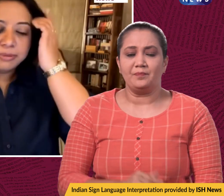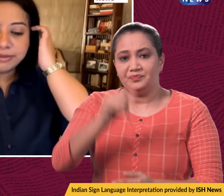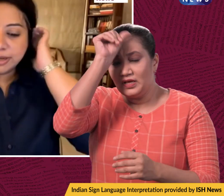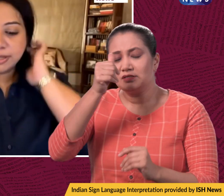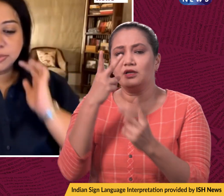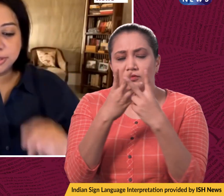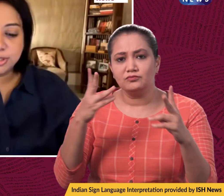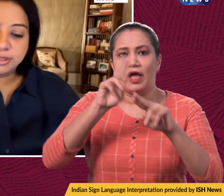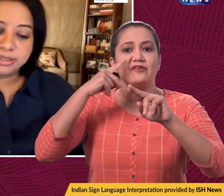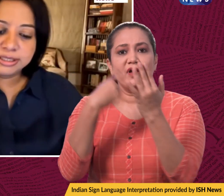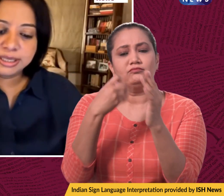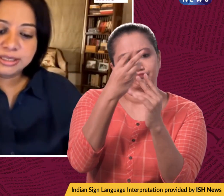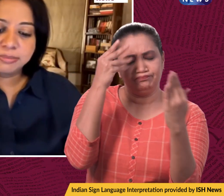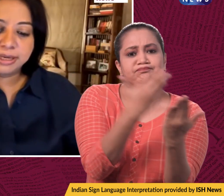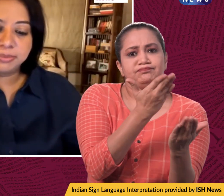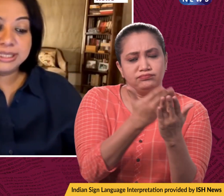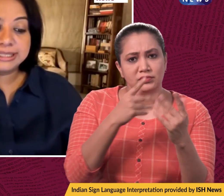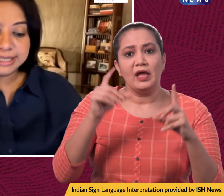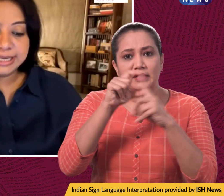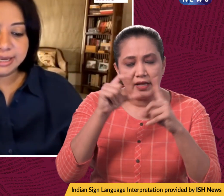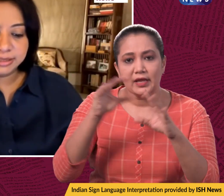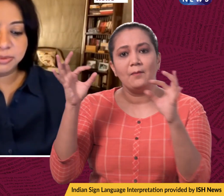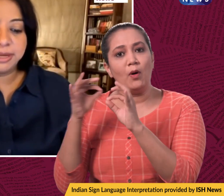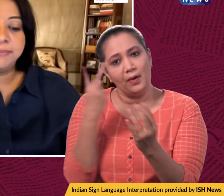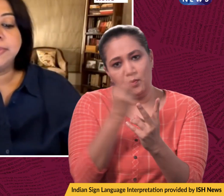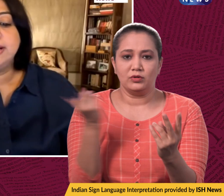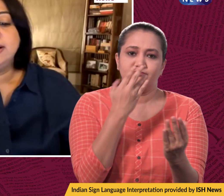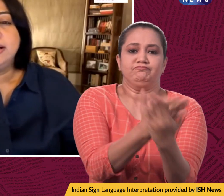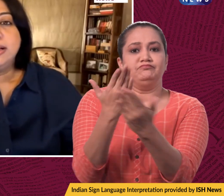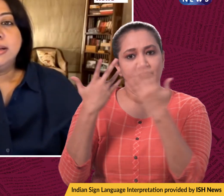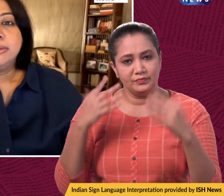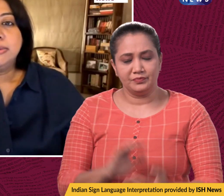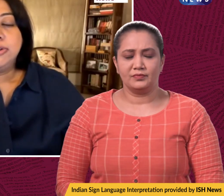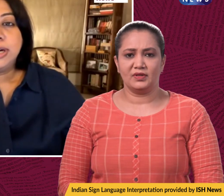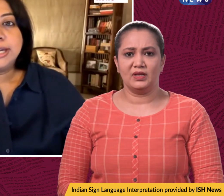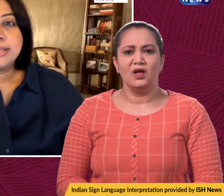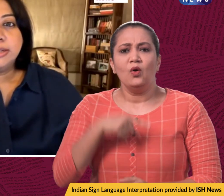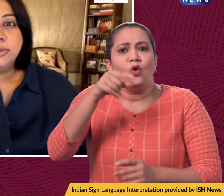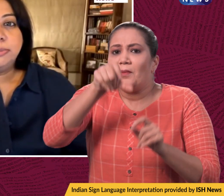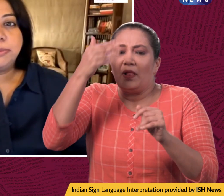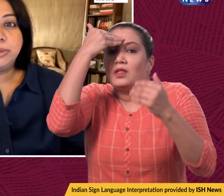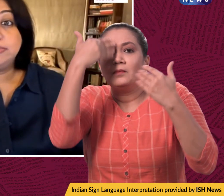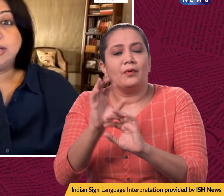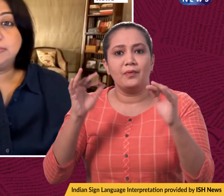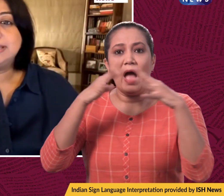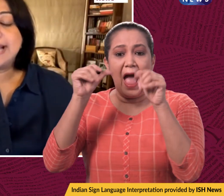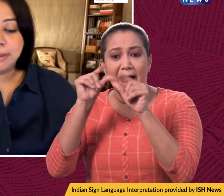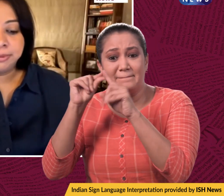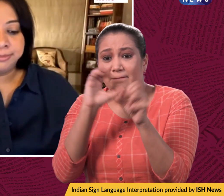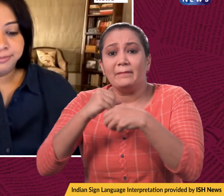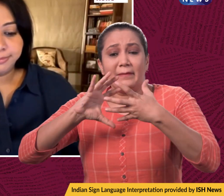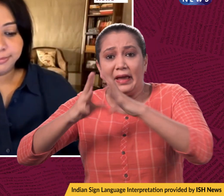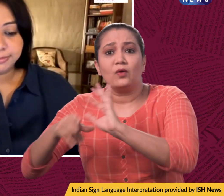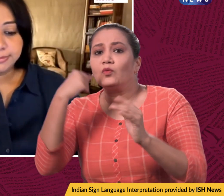Sunday, separate FIRs were registered in this case by police in Delhi and in Mumbai against unknown people who have developed this